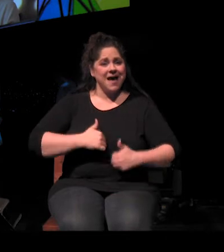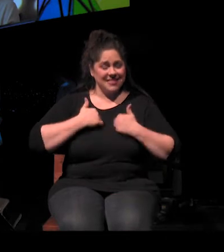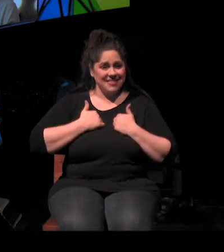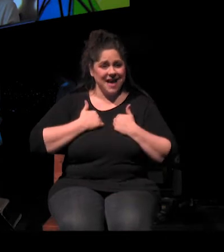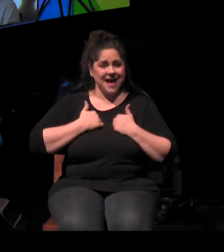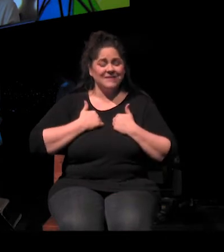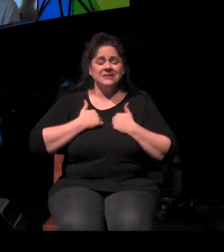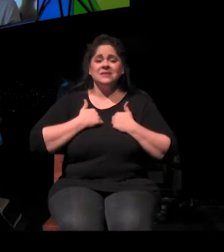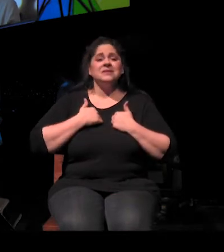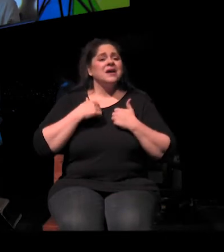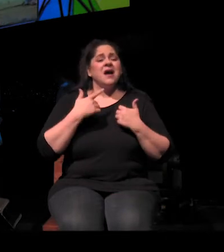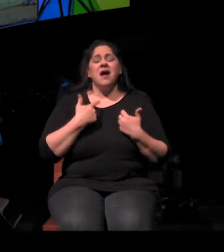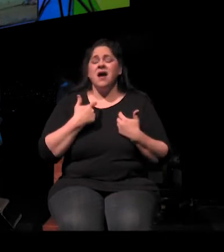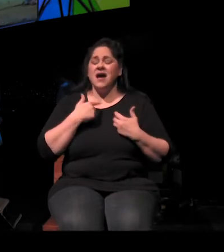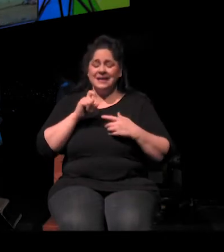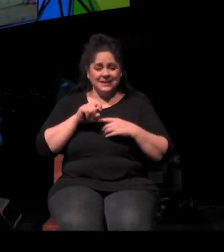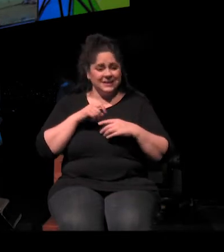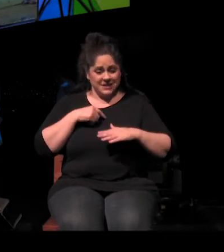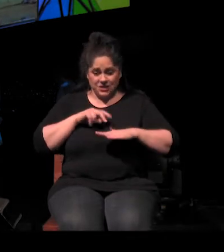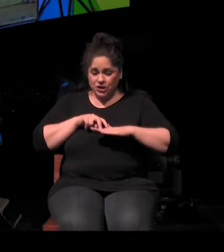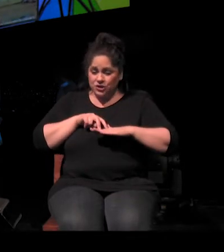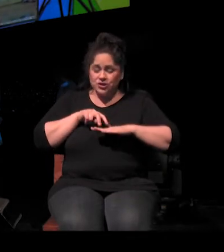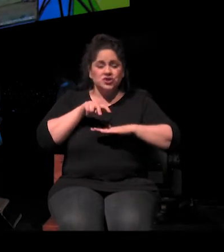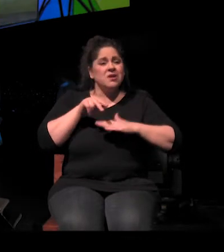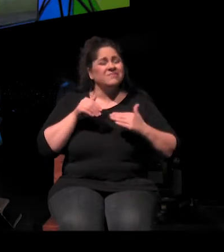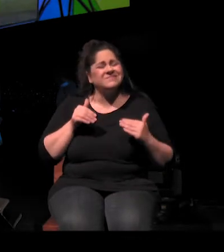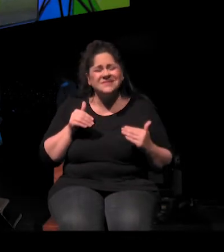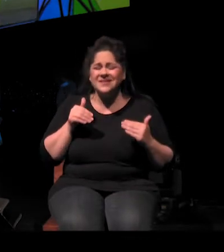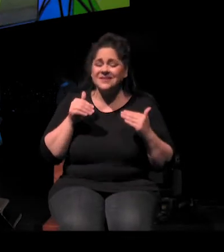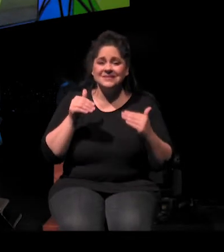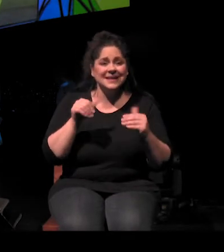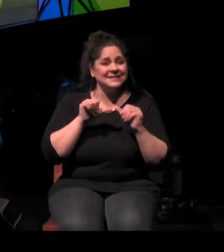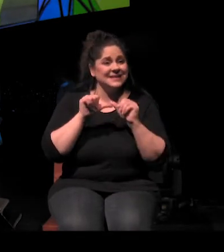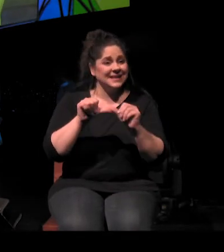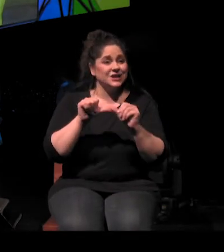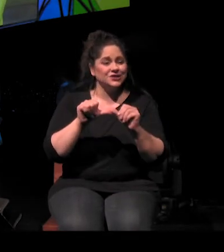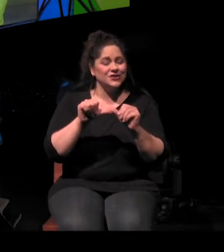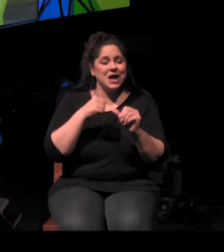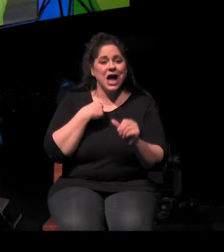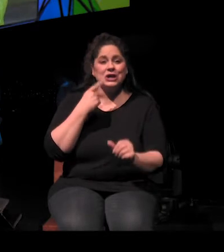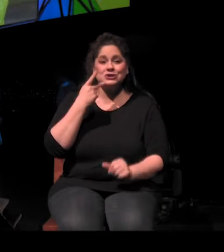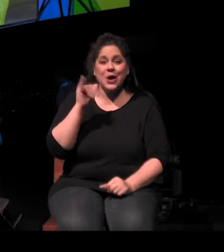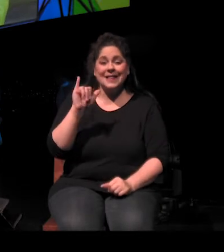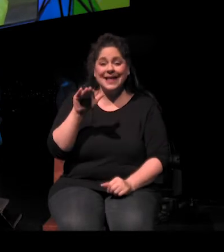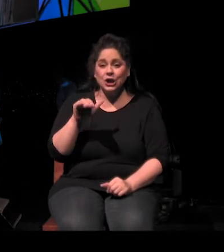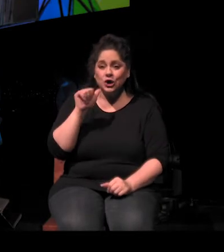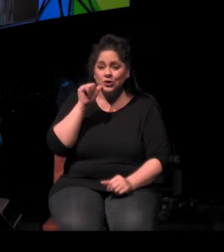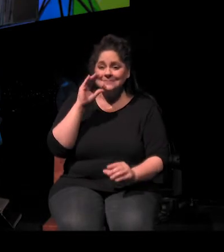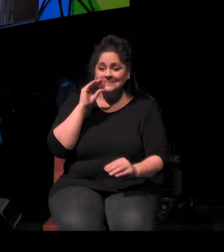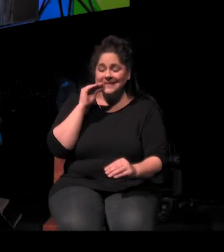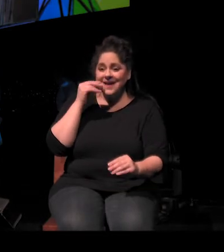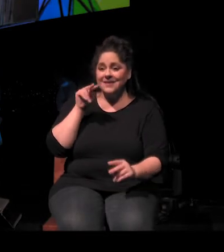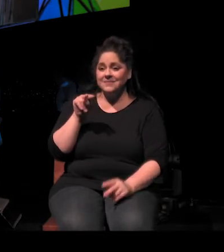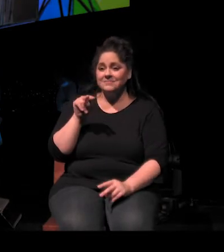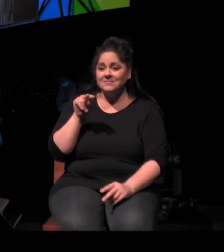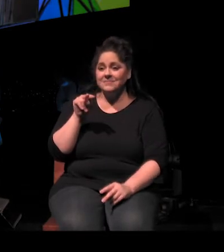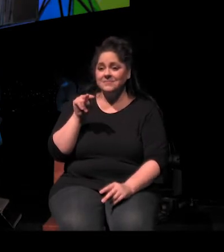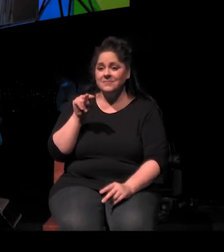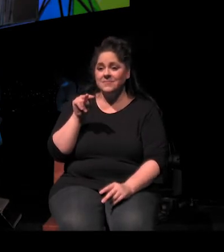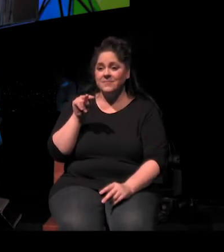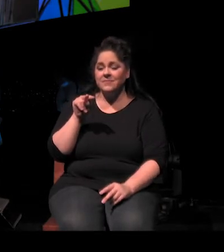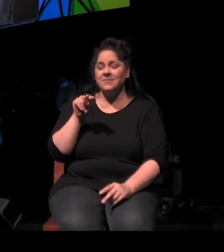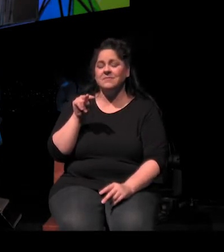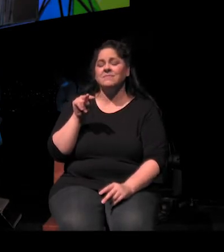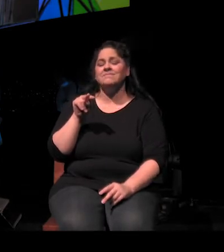this puddle anymore. But I saw that smile on her face and I just went, God, that is what